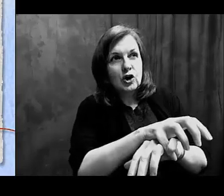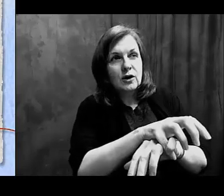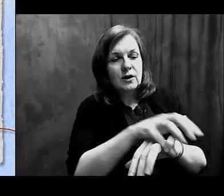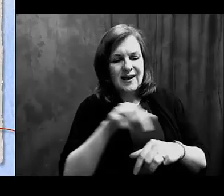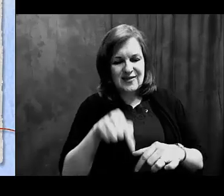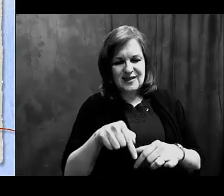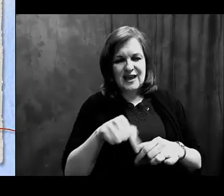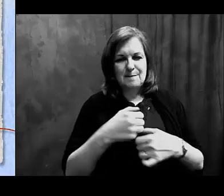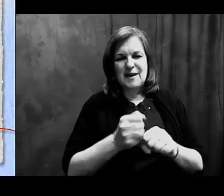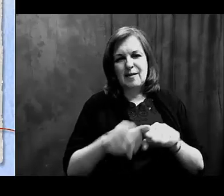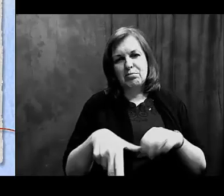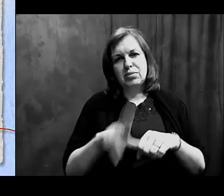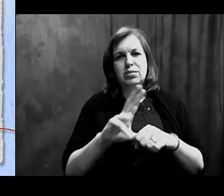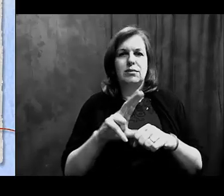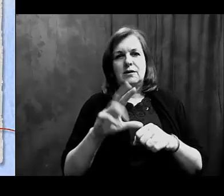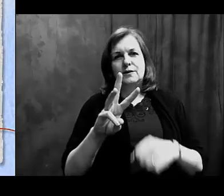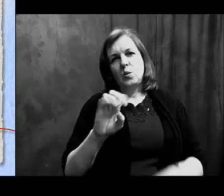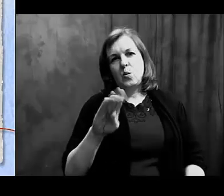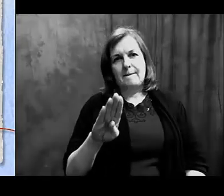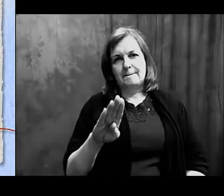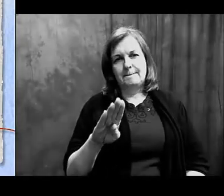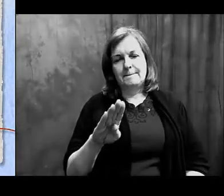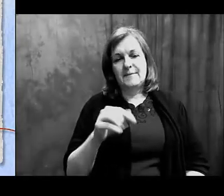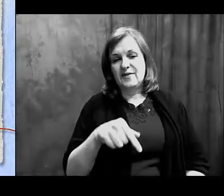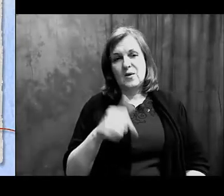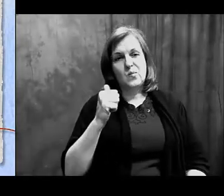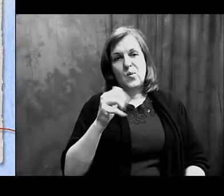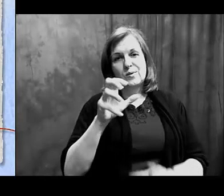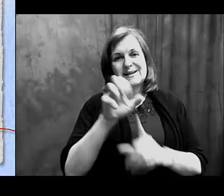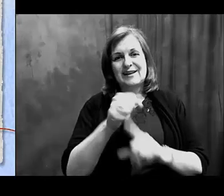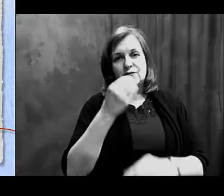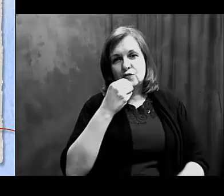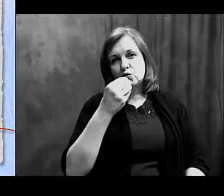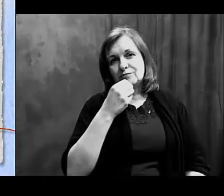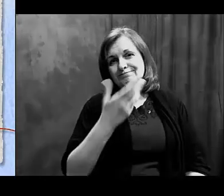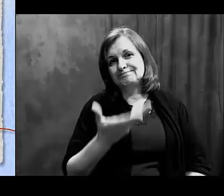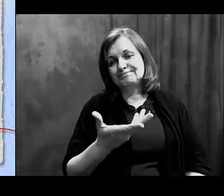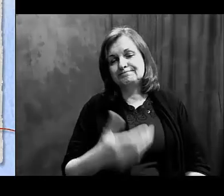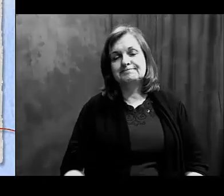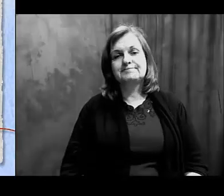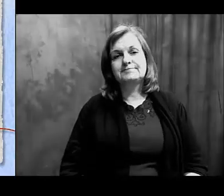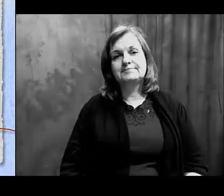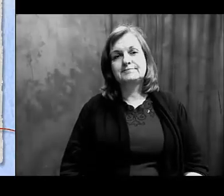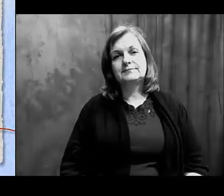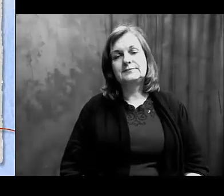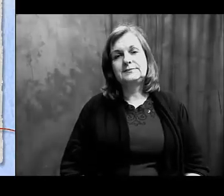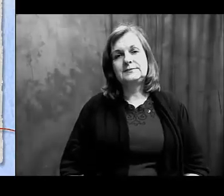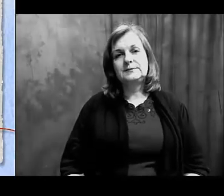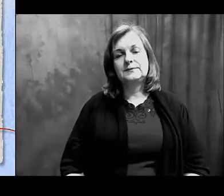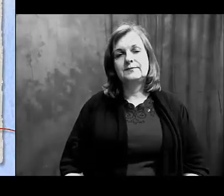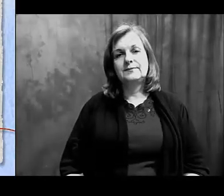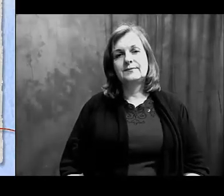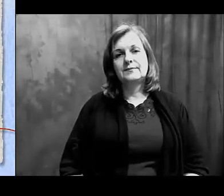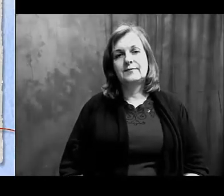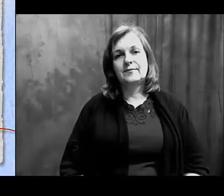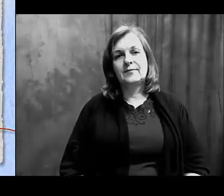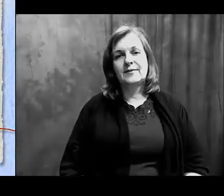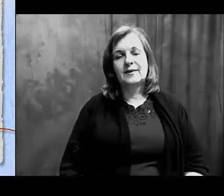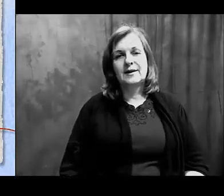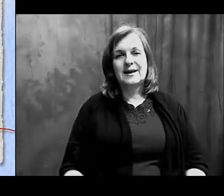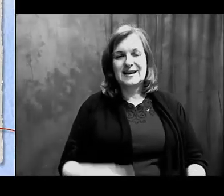spider, their web is poor. And they actually won't catch any prey items. So